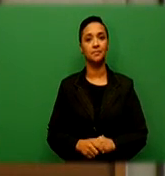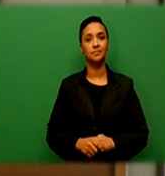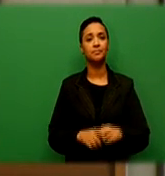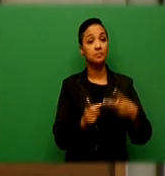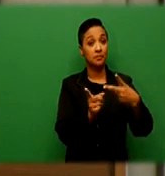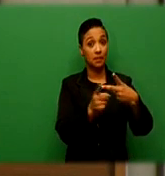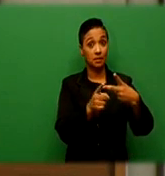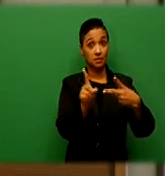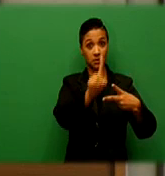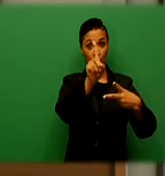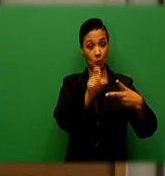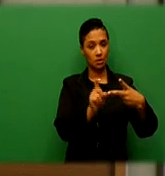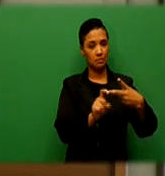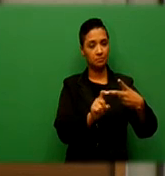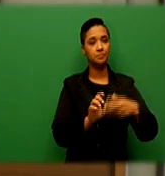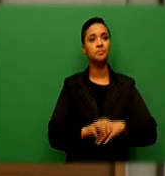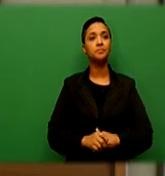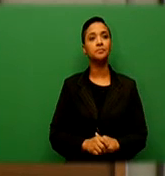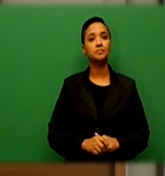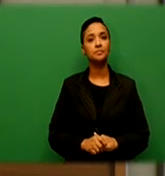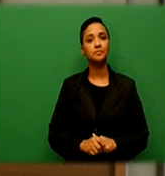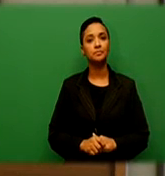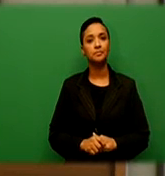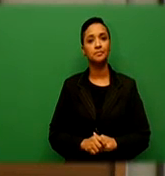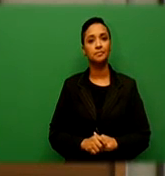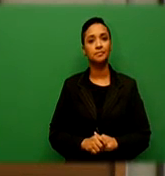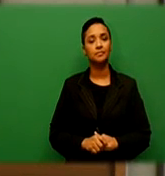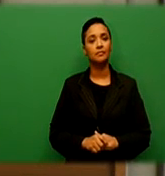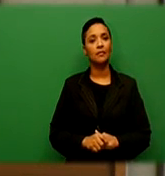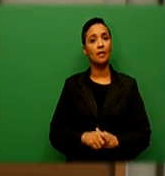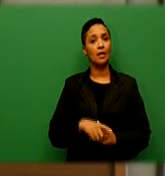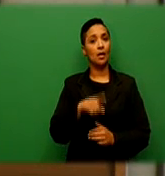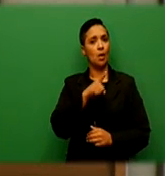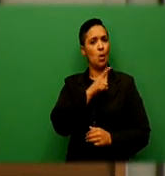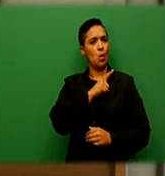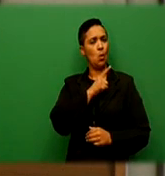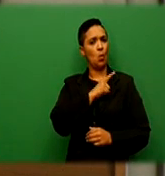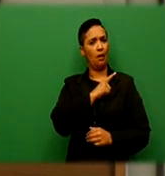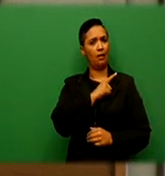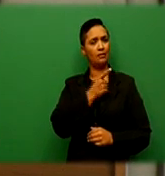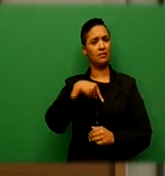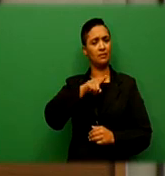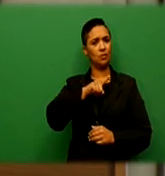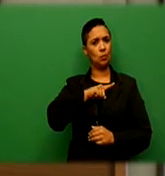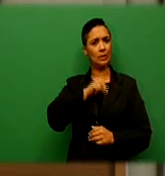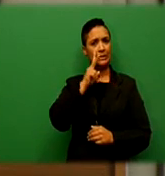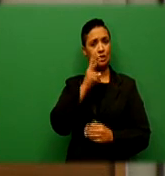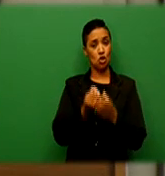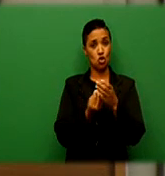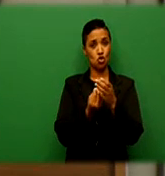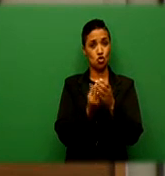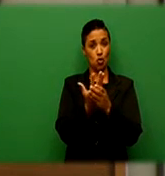Ntsakisi, you asked the question about the reasons for the revision of the downward revision of the growth.